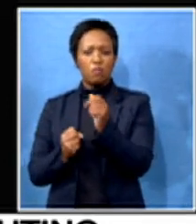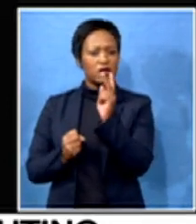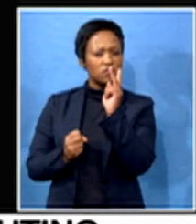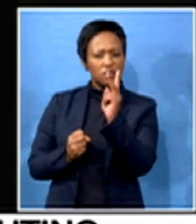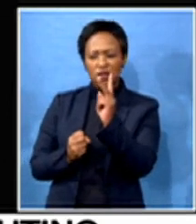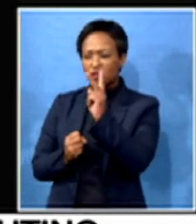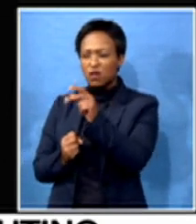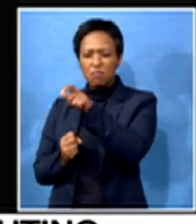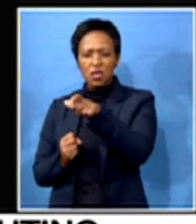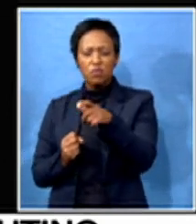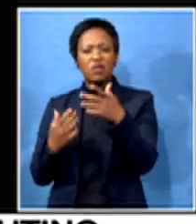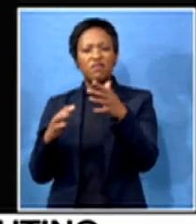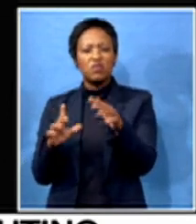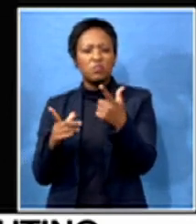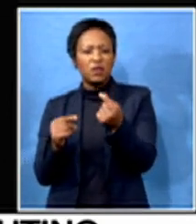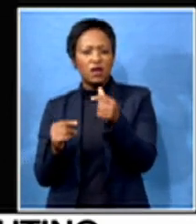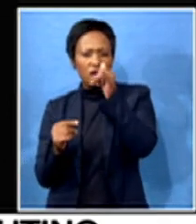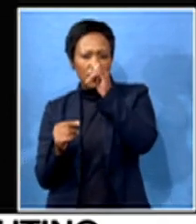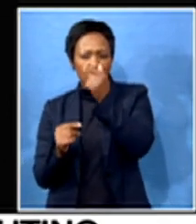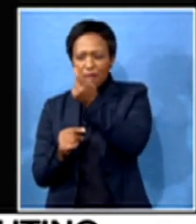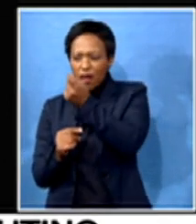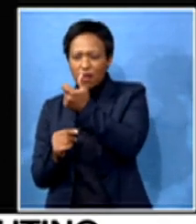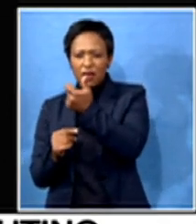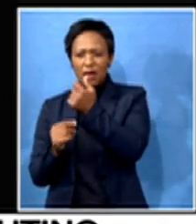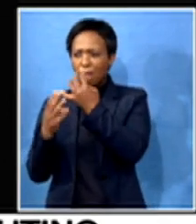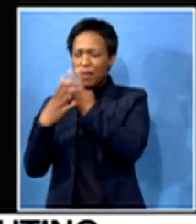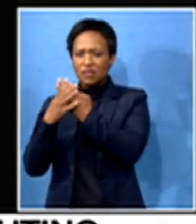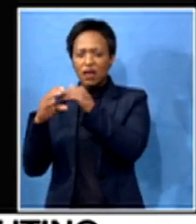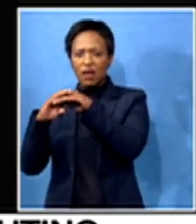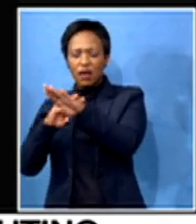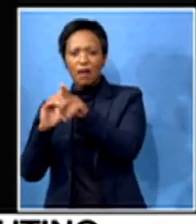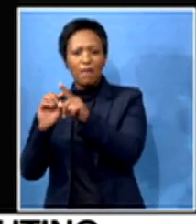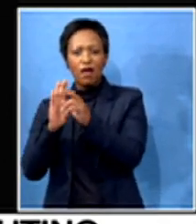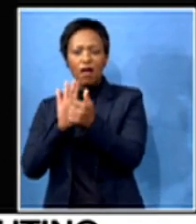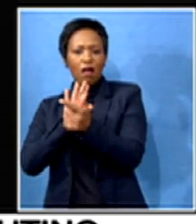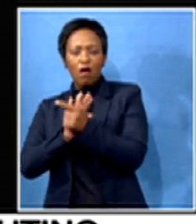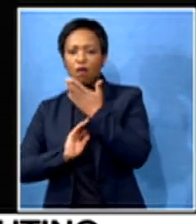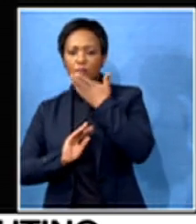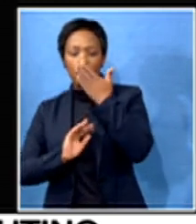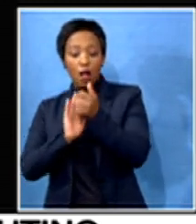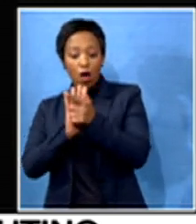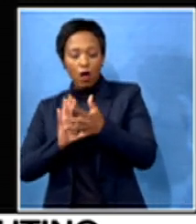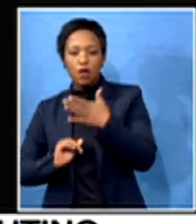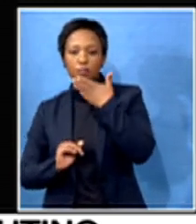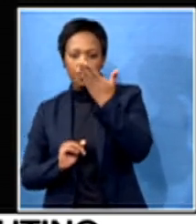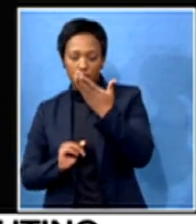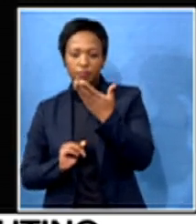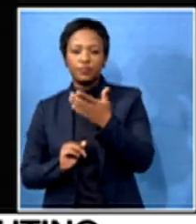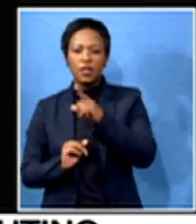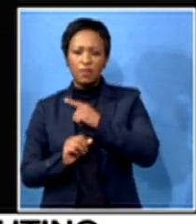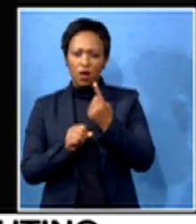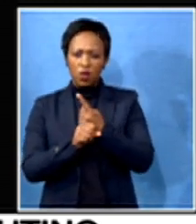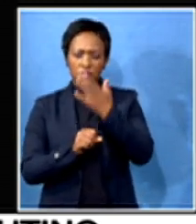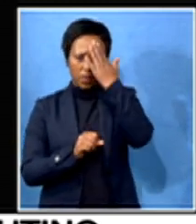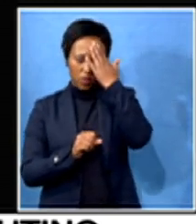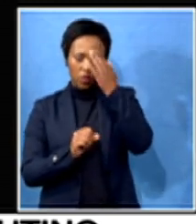minor offenders, brought from prison to court without legal representation. And at every point, I always knew that if there was a